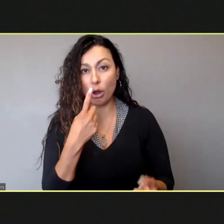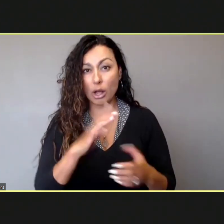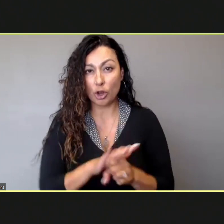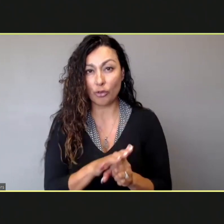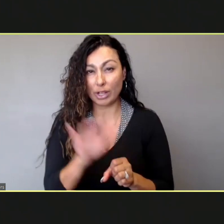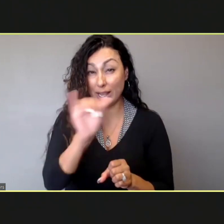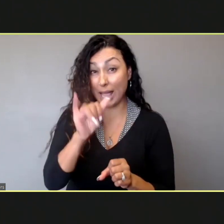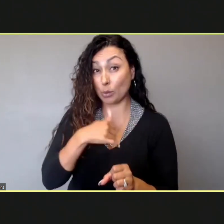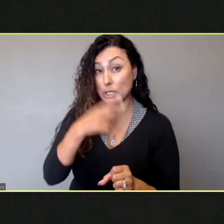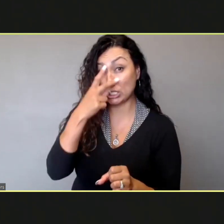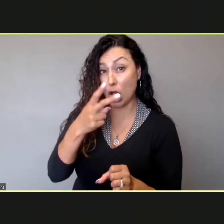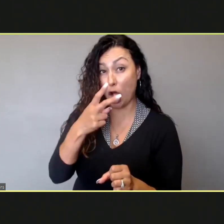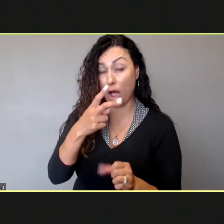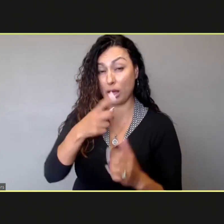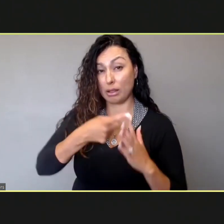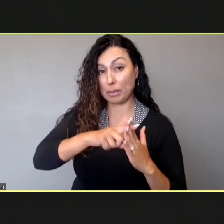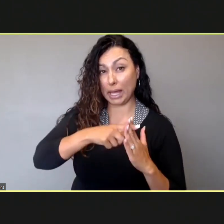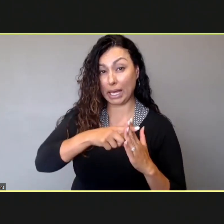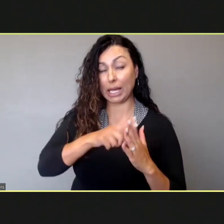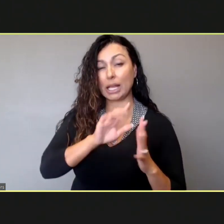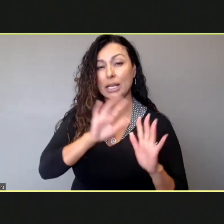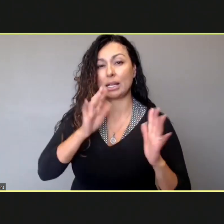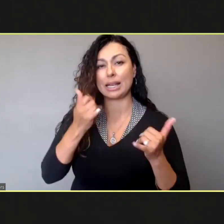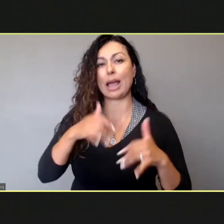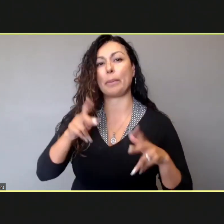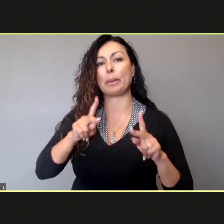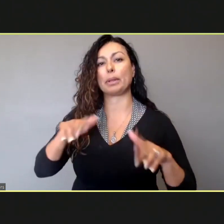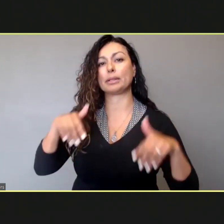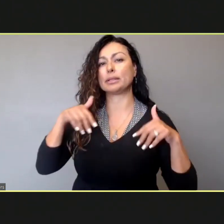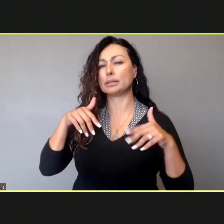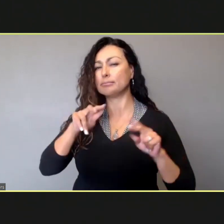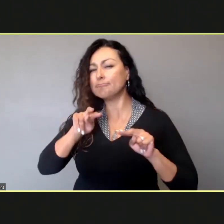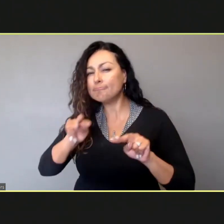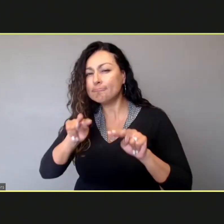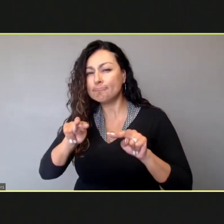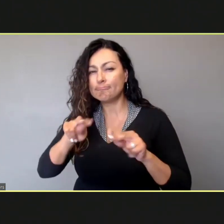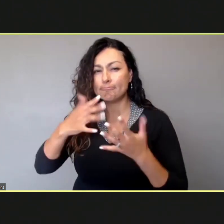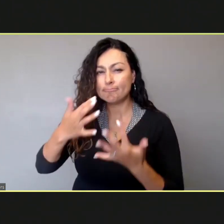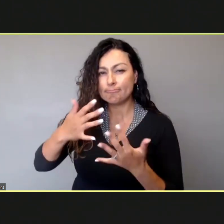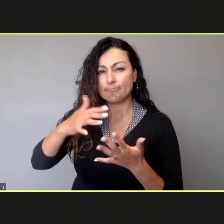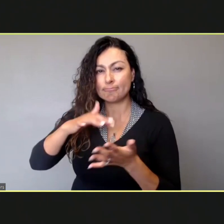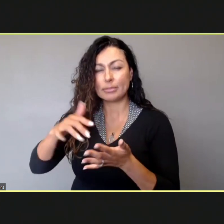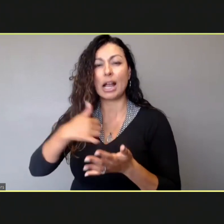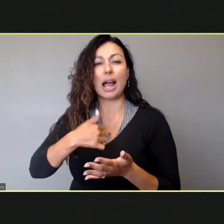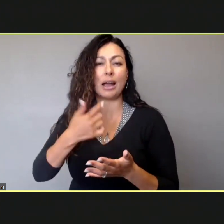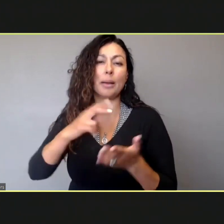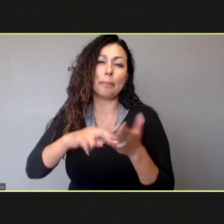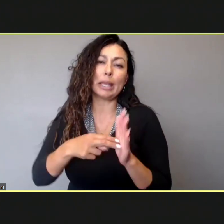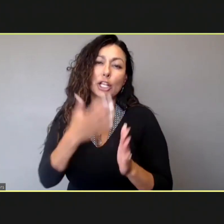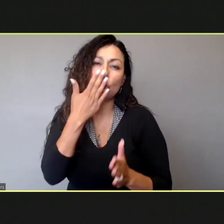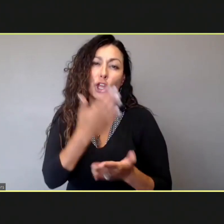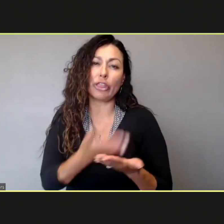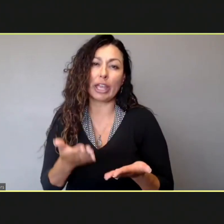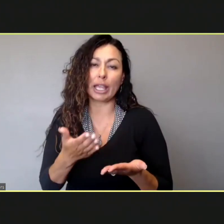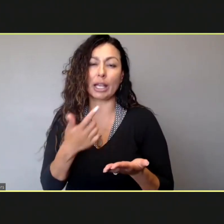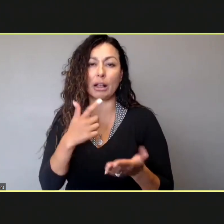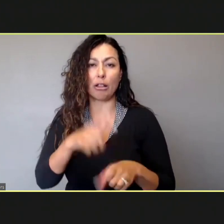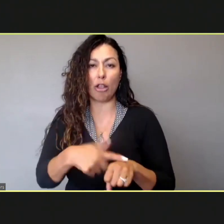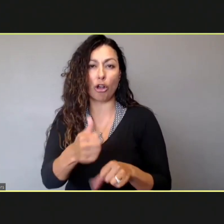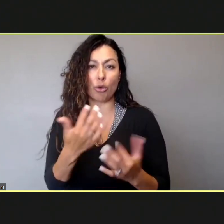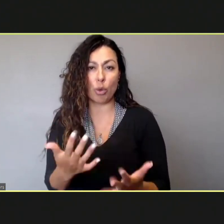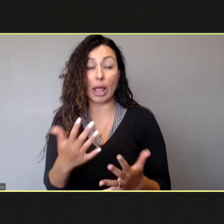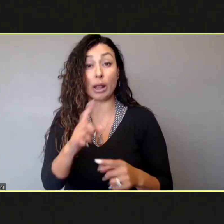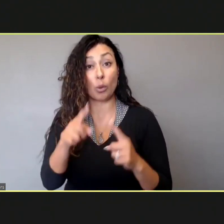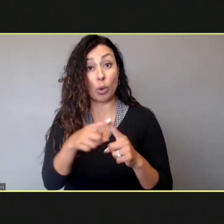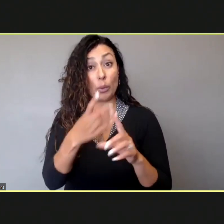saw for COVID itself. And I think that's a good thing. I think it means a longer wait. But when we do get the evidence, it'll be